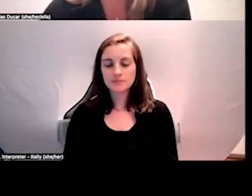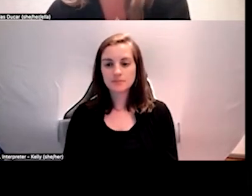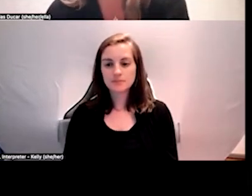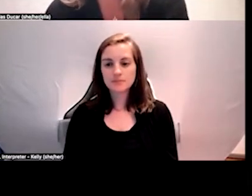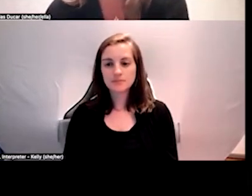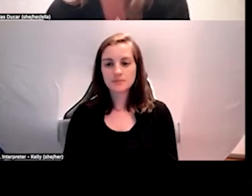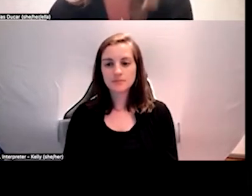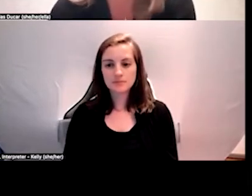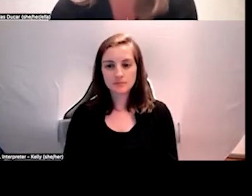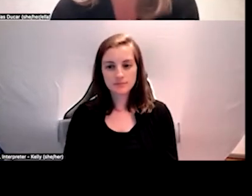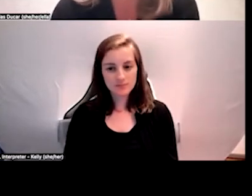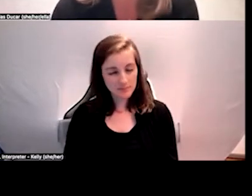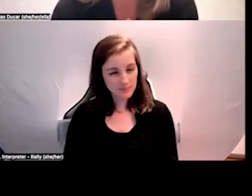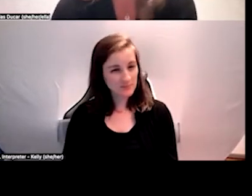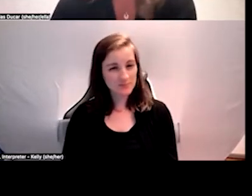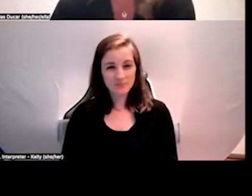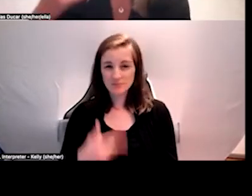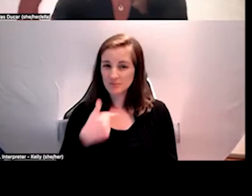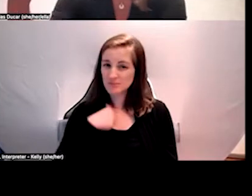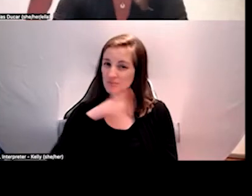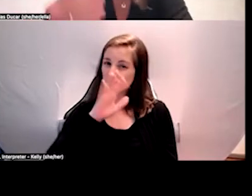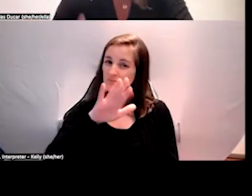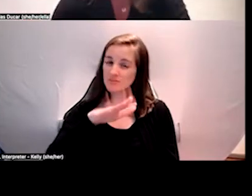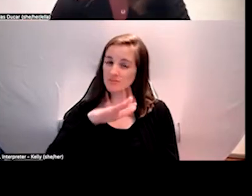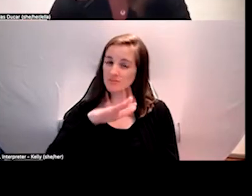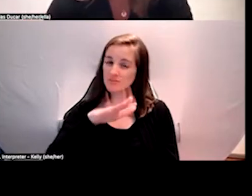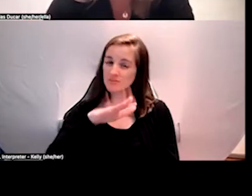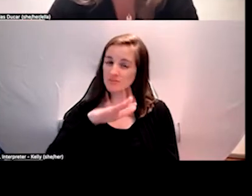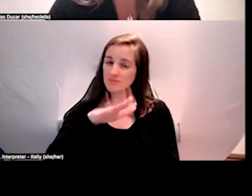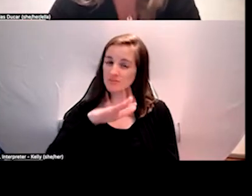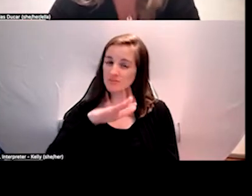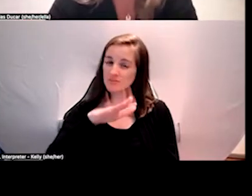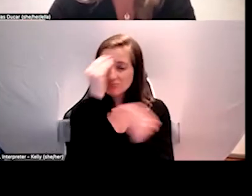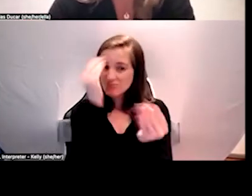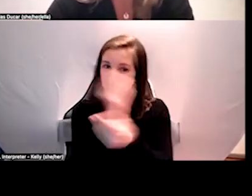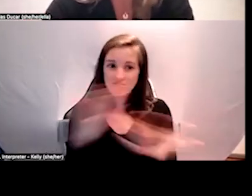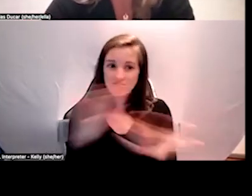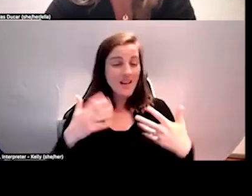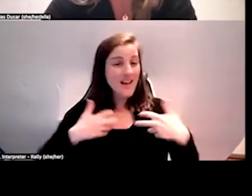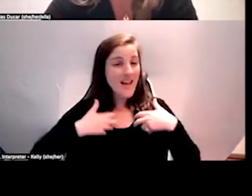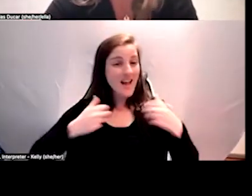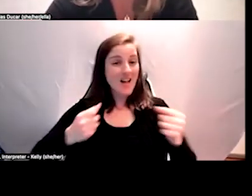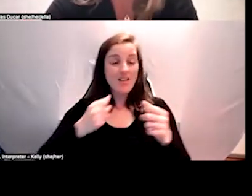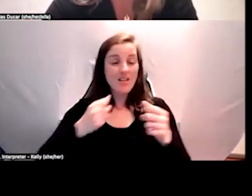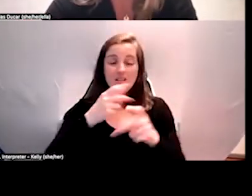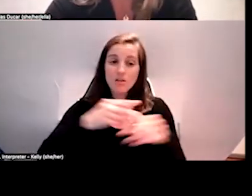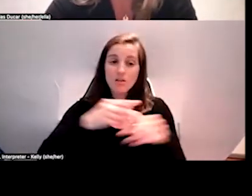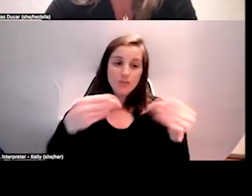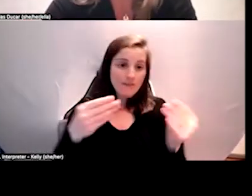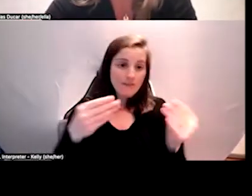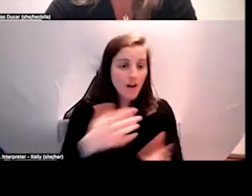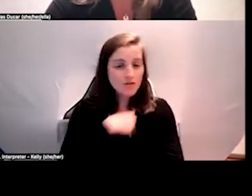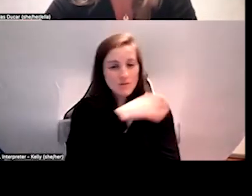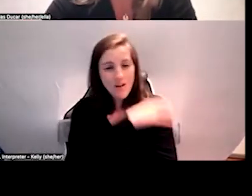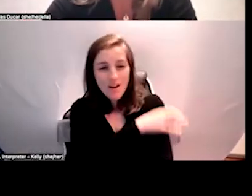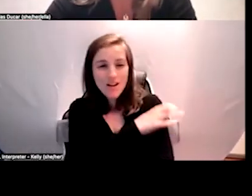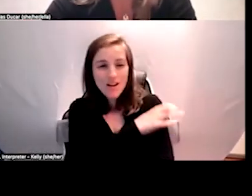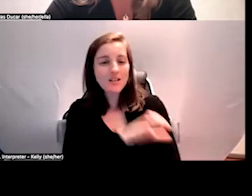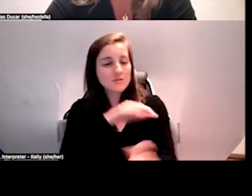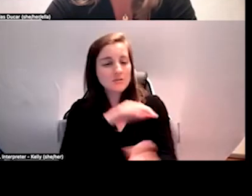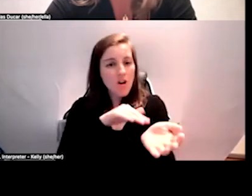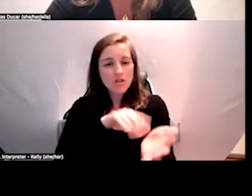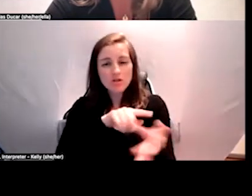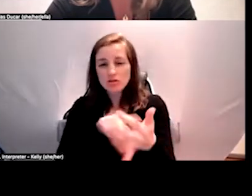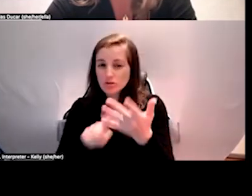providers, clinics, organizations to raise that bar. And it's not just about fighting for safety. It's not just about fighting